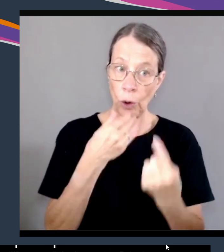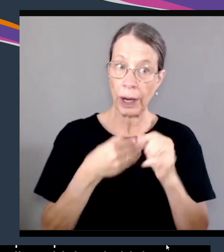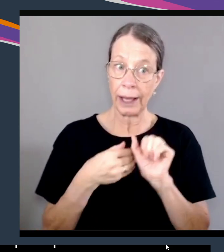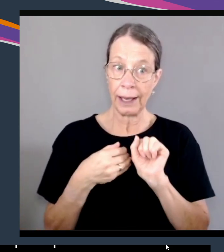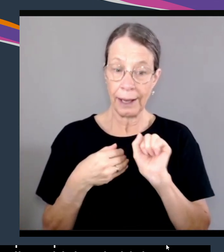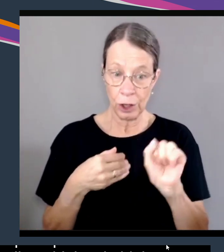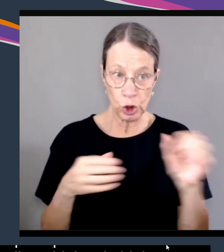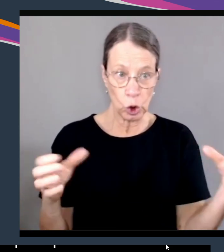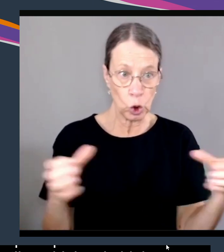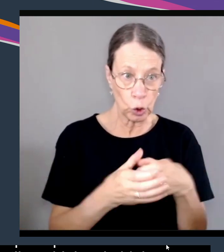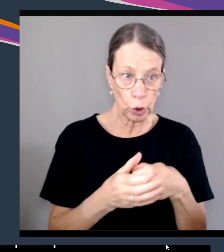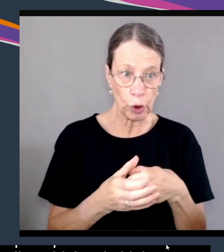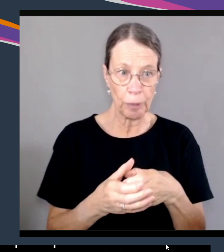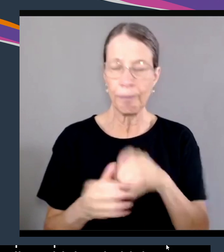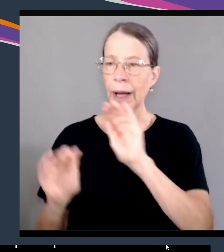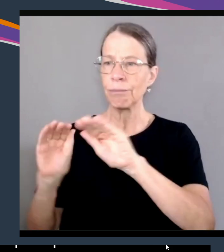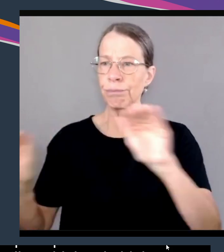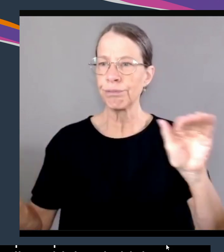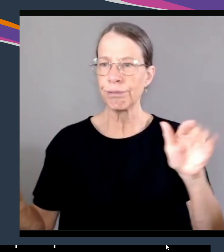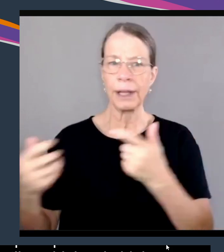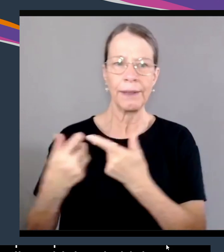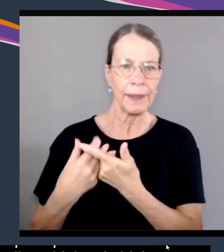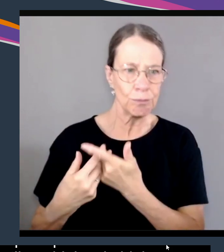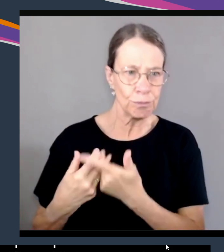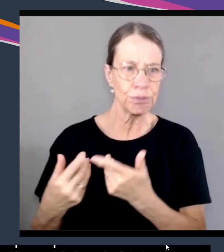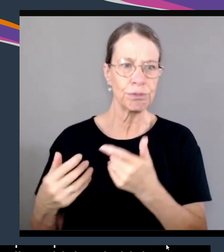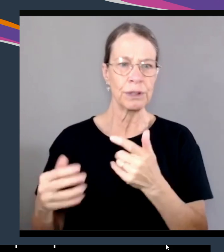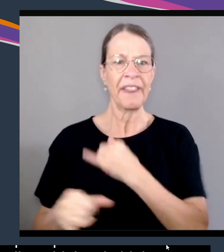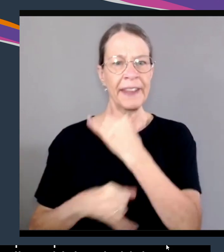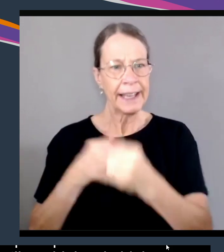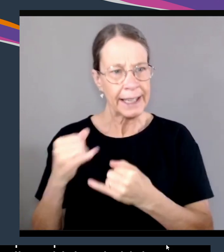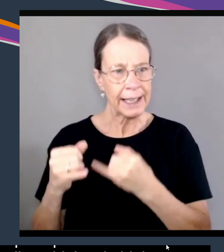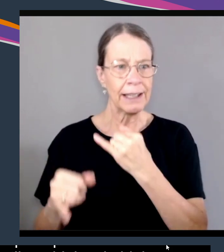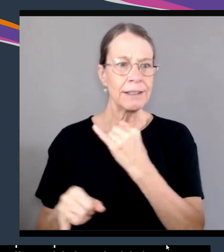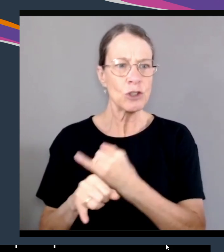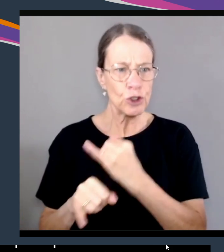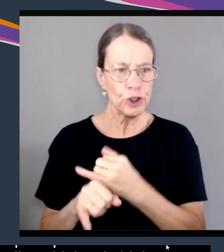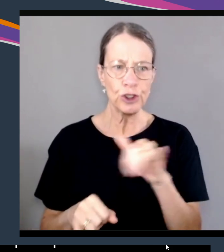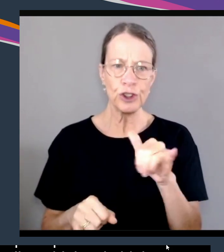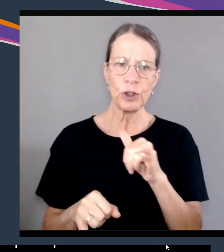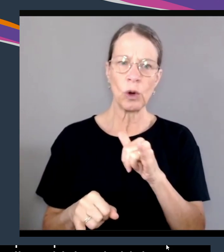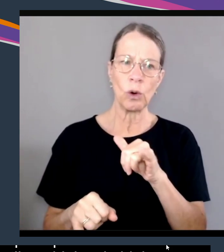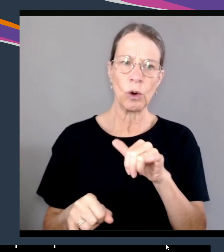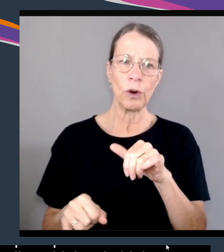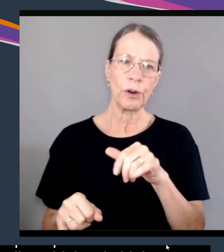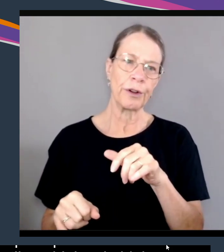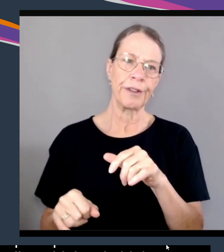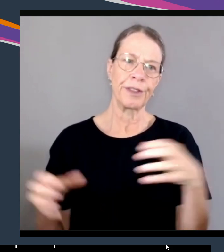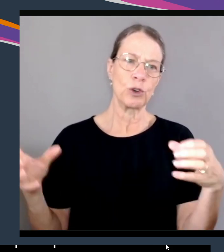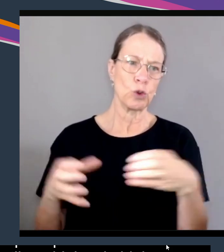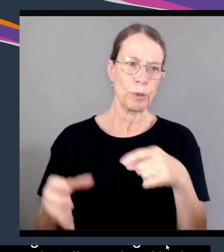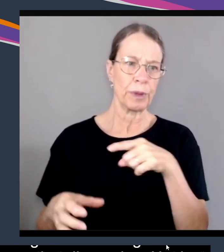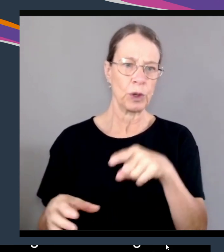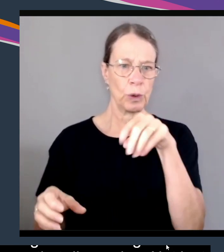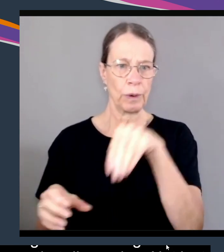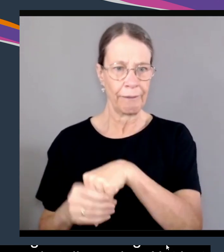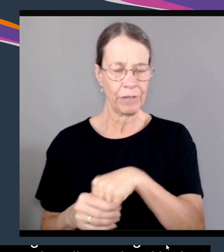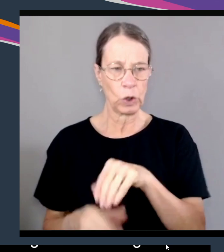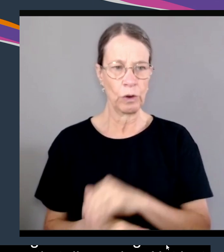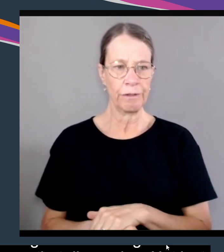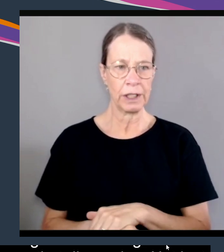whole institution and the sector that you need to overcome this awkward